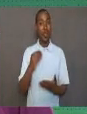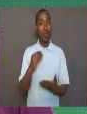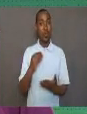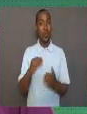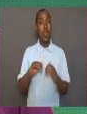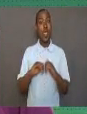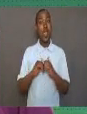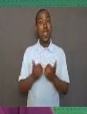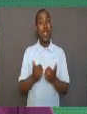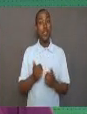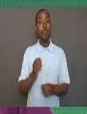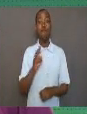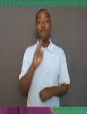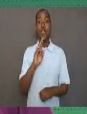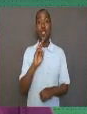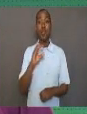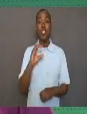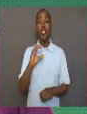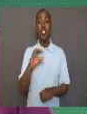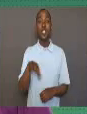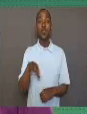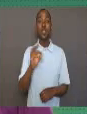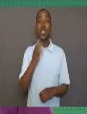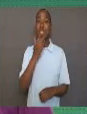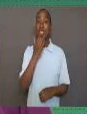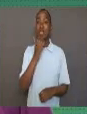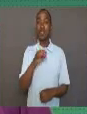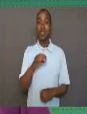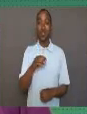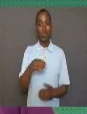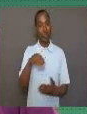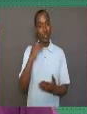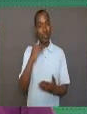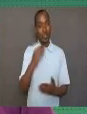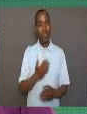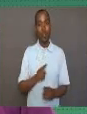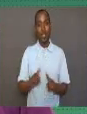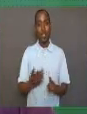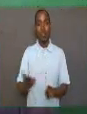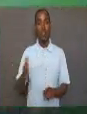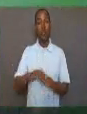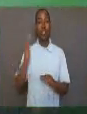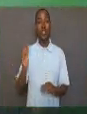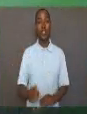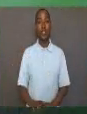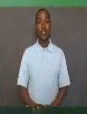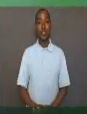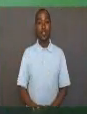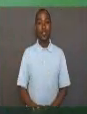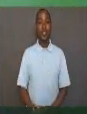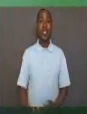to test for the presence of vitamin C in substances.